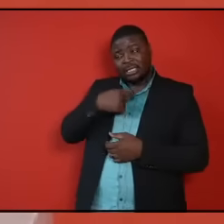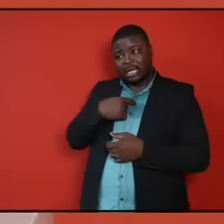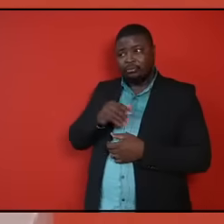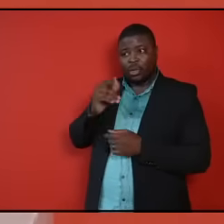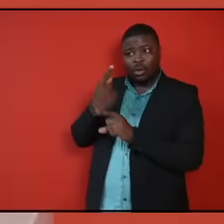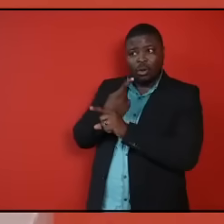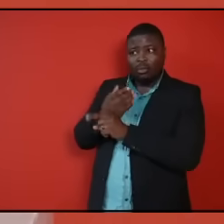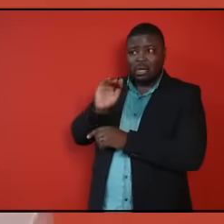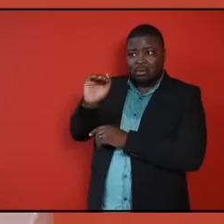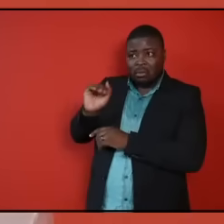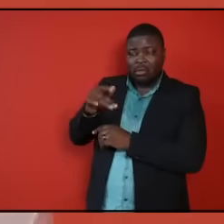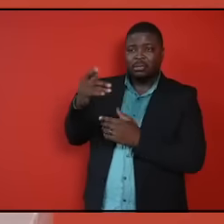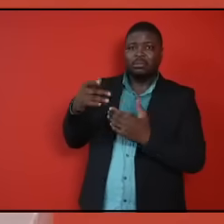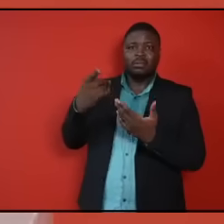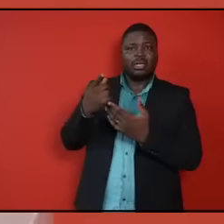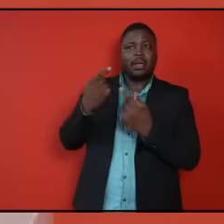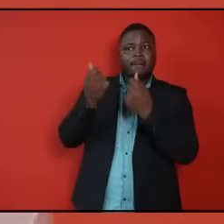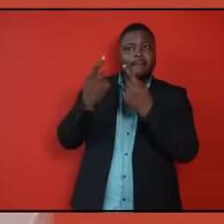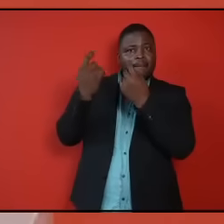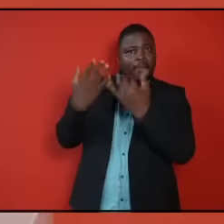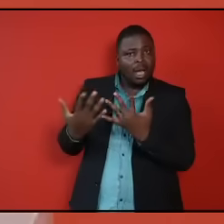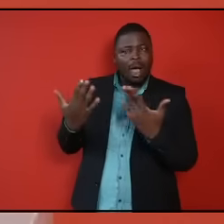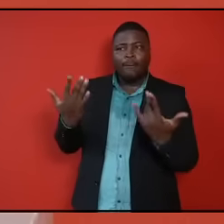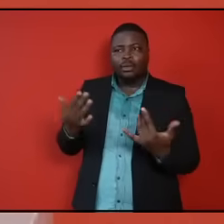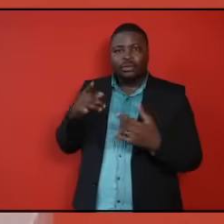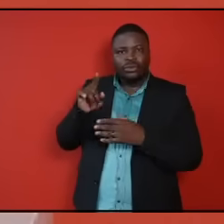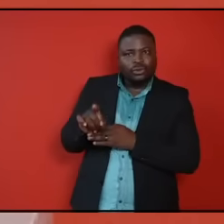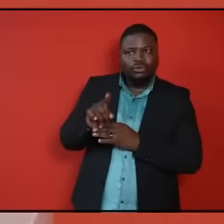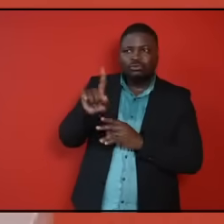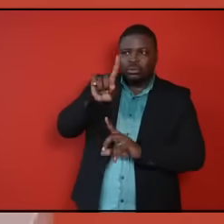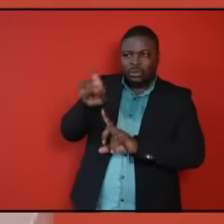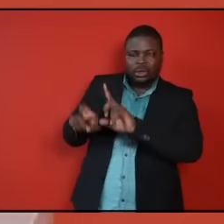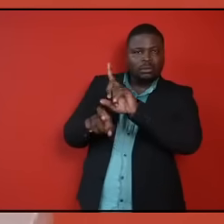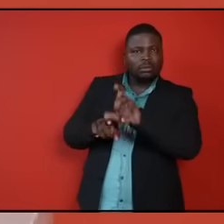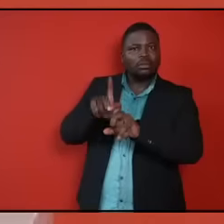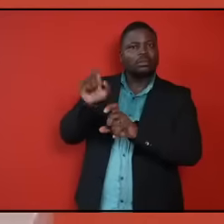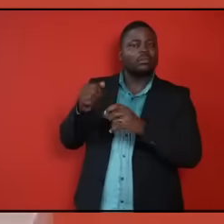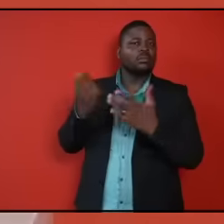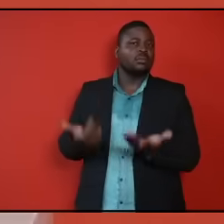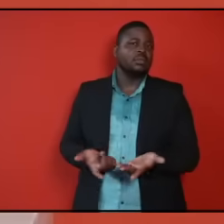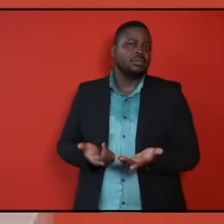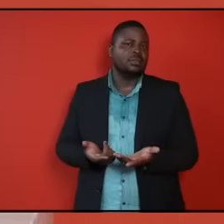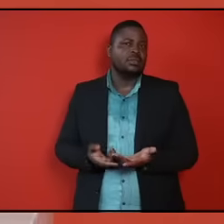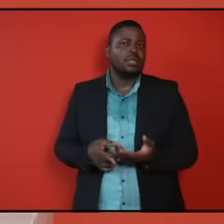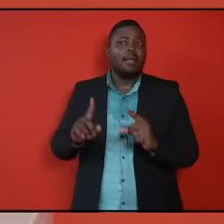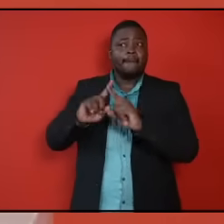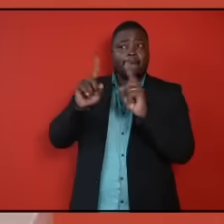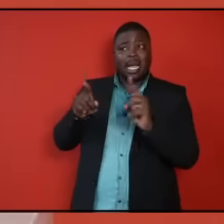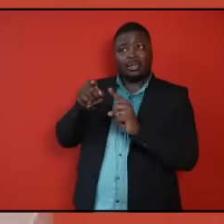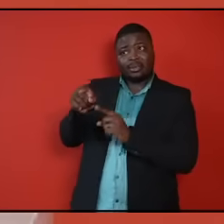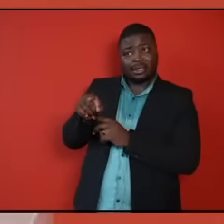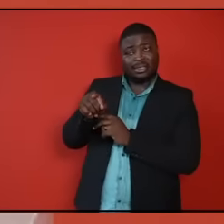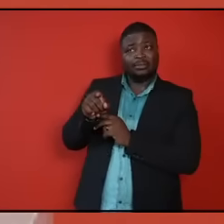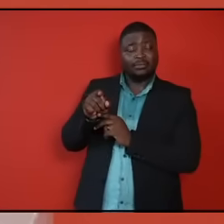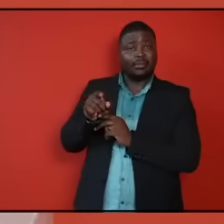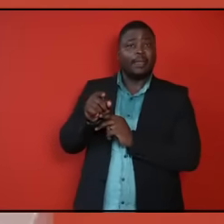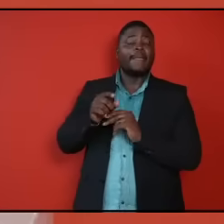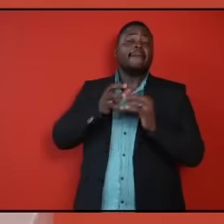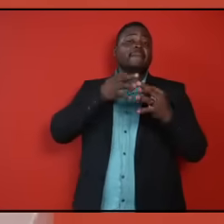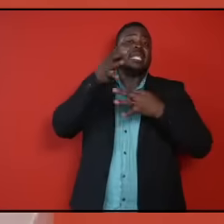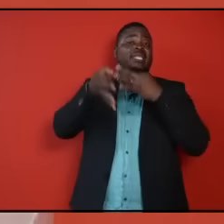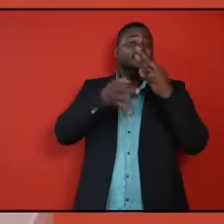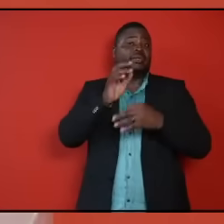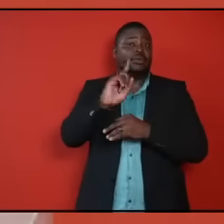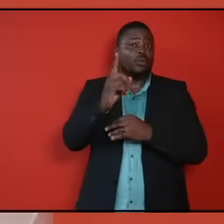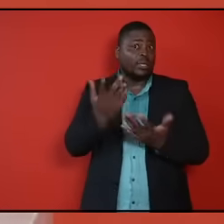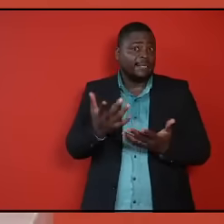statement? What are the fees and all of that? Then the explanation is, if a parent, if